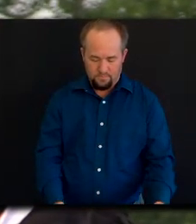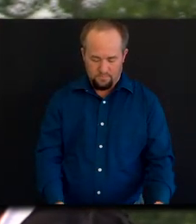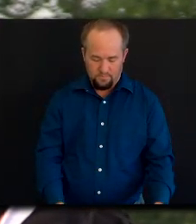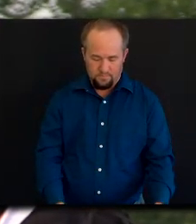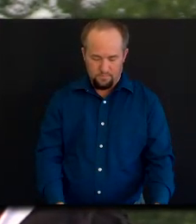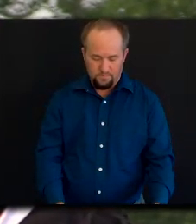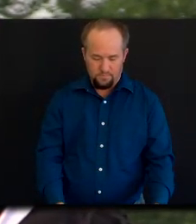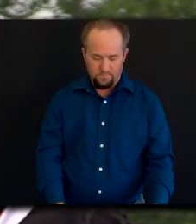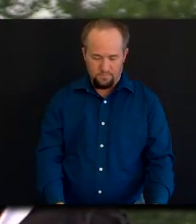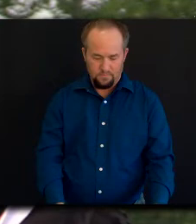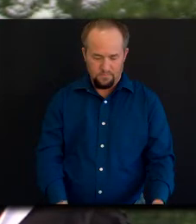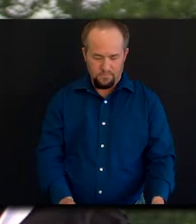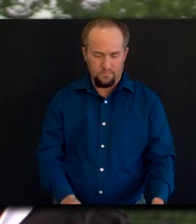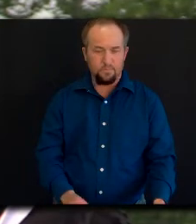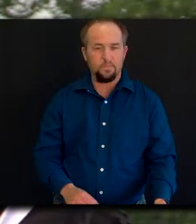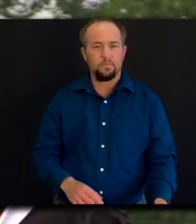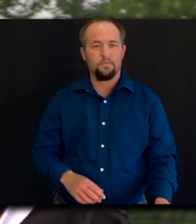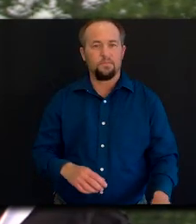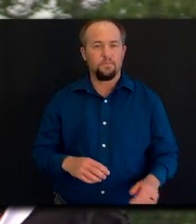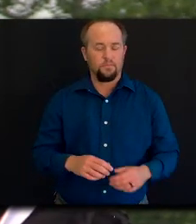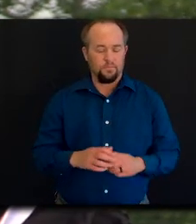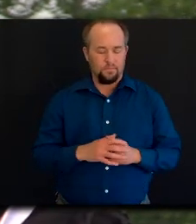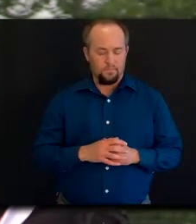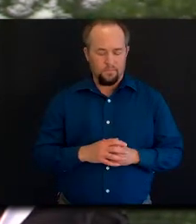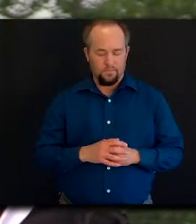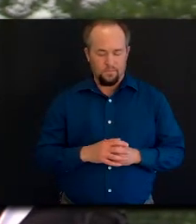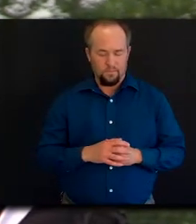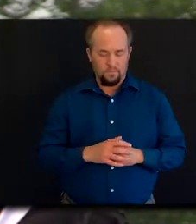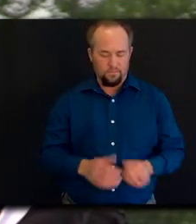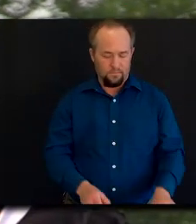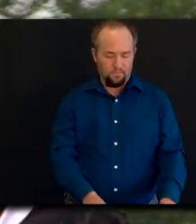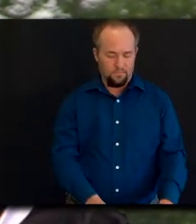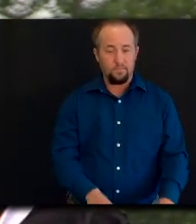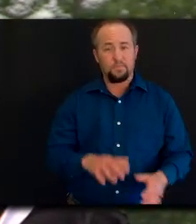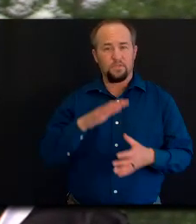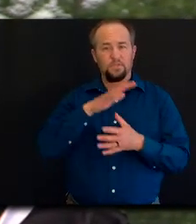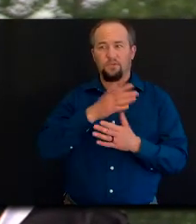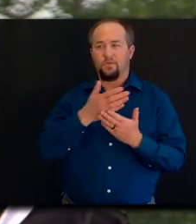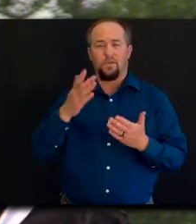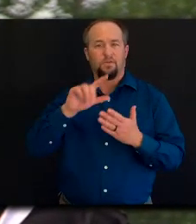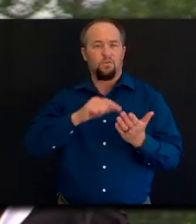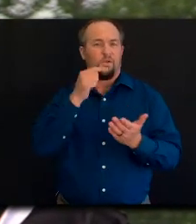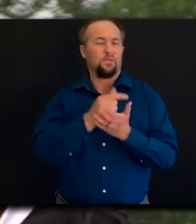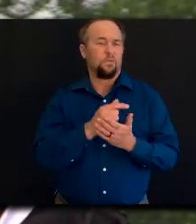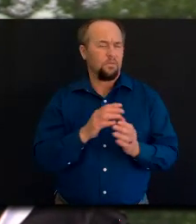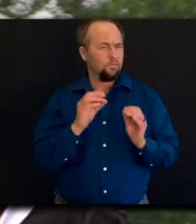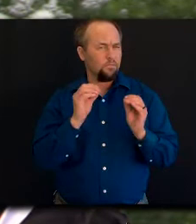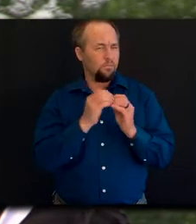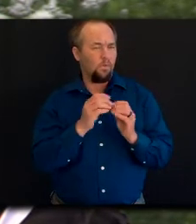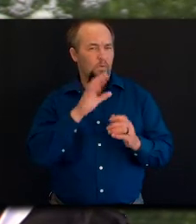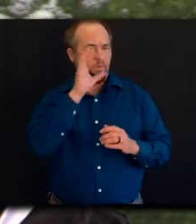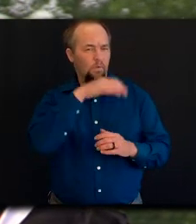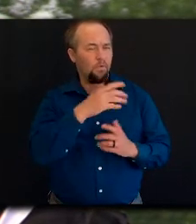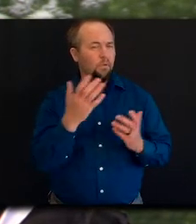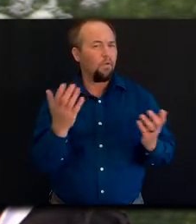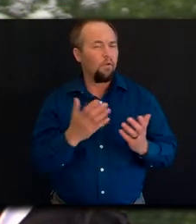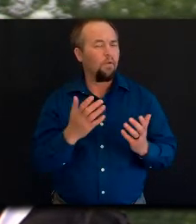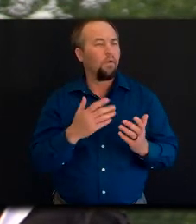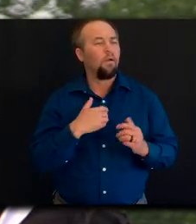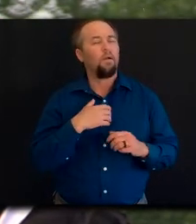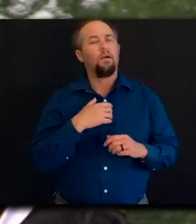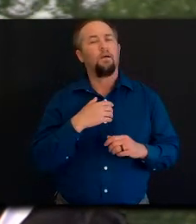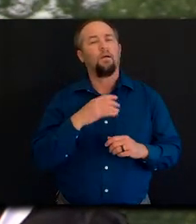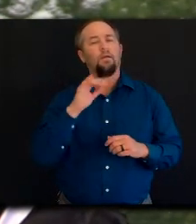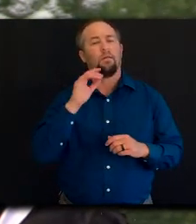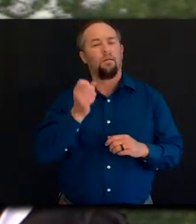It is a peculiar feeling to graduate. Even more peculiar, however, is the realization that